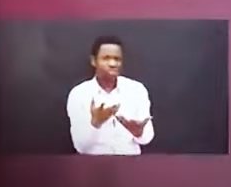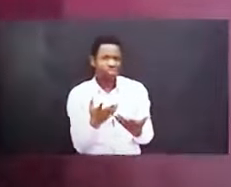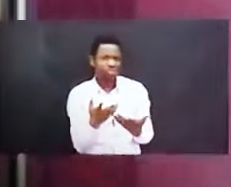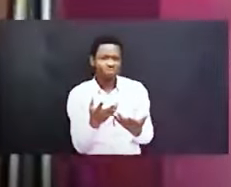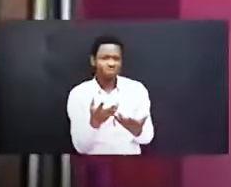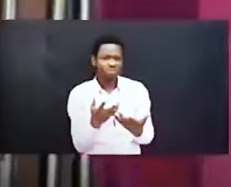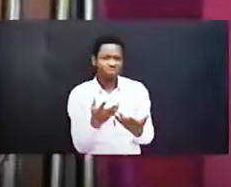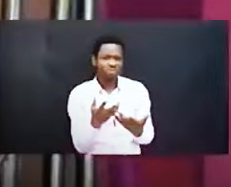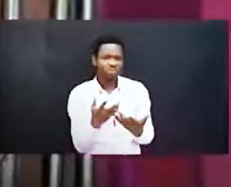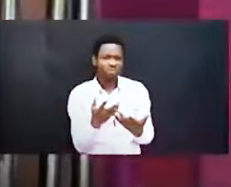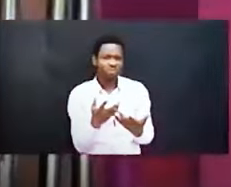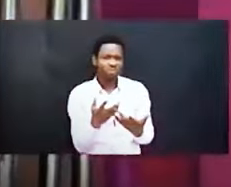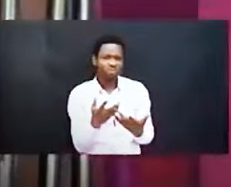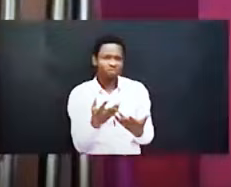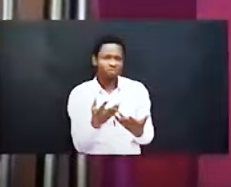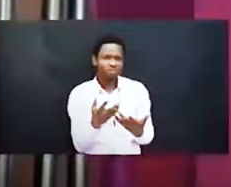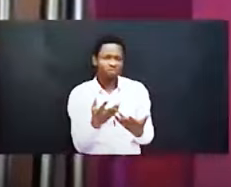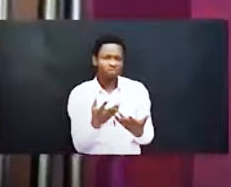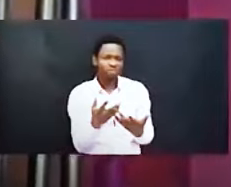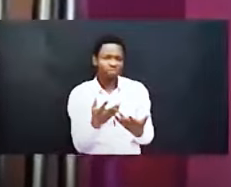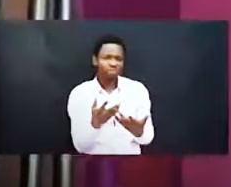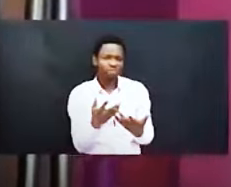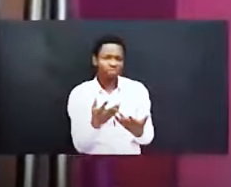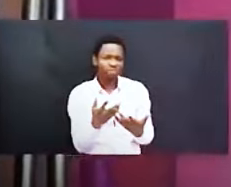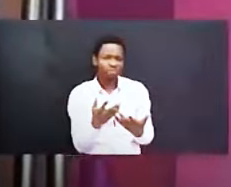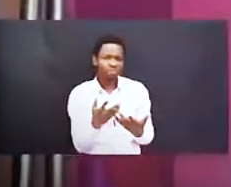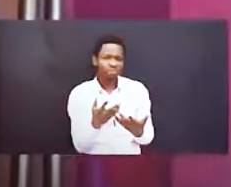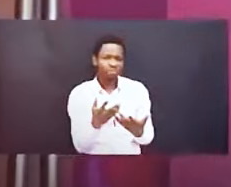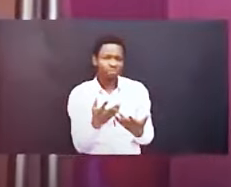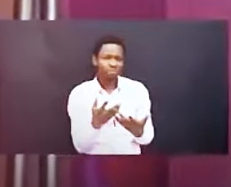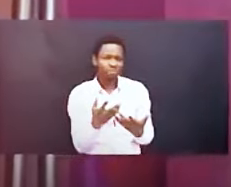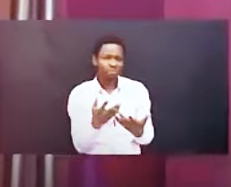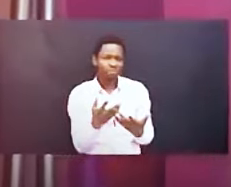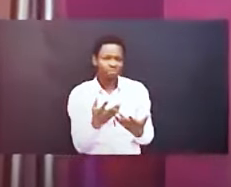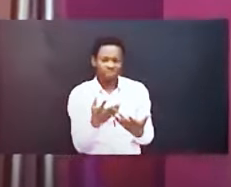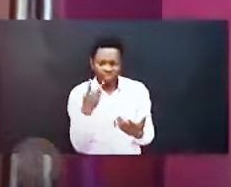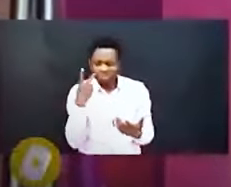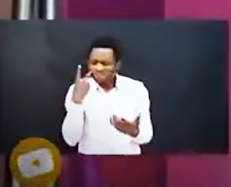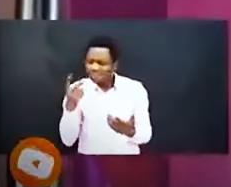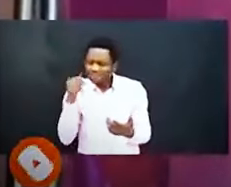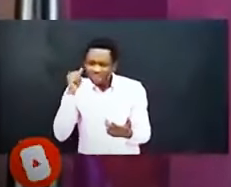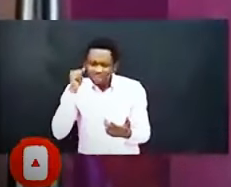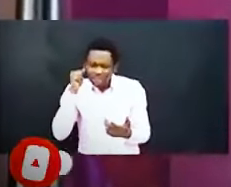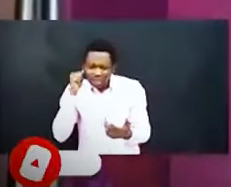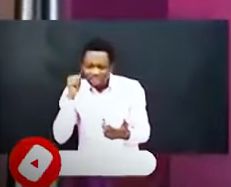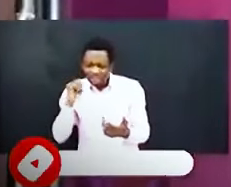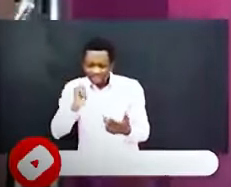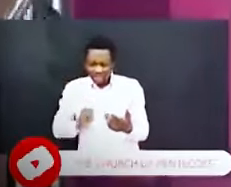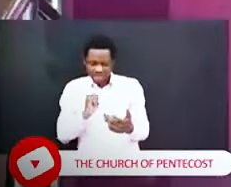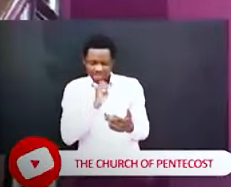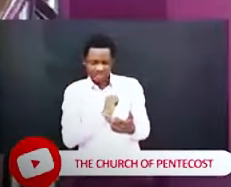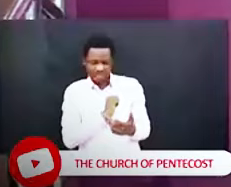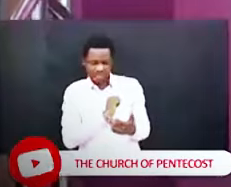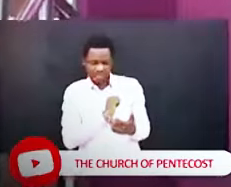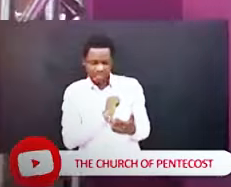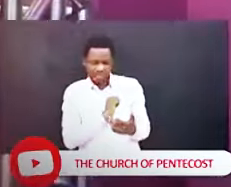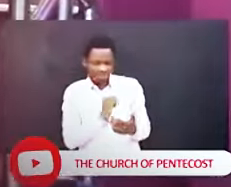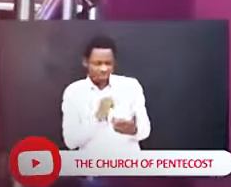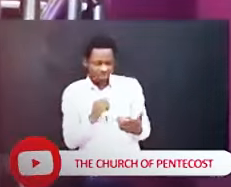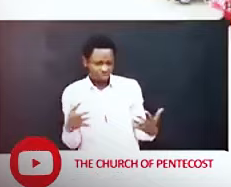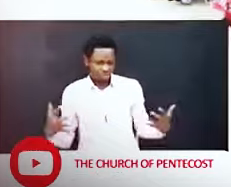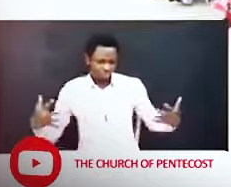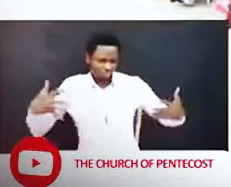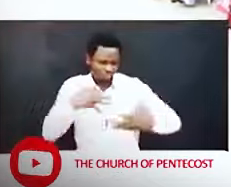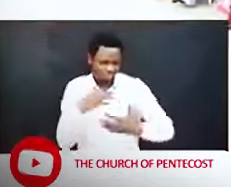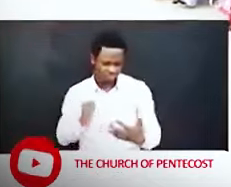and she hugged the elder, and then she was jumping at the back of the elder. I said, we are grana. She said,